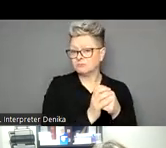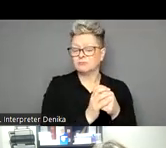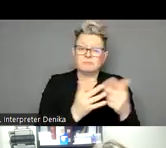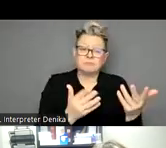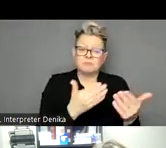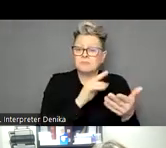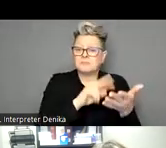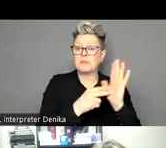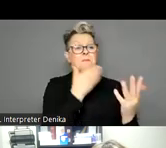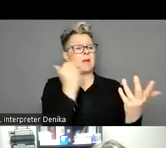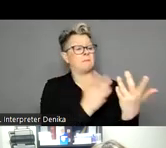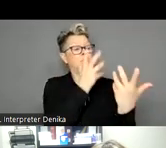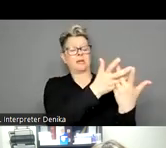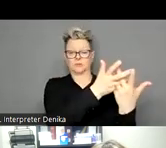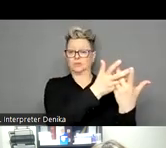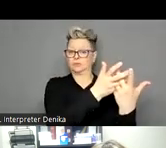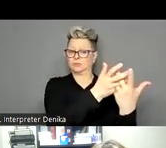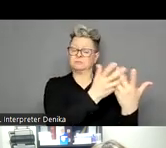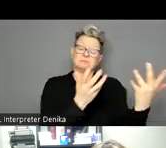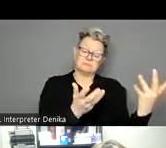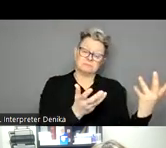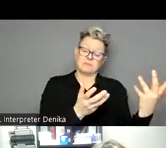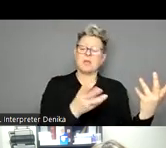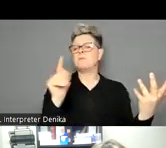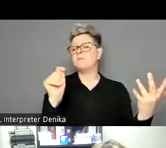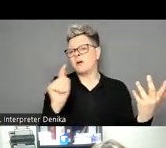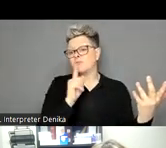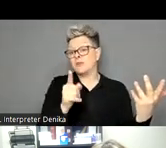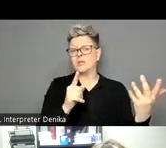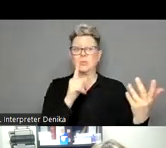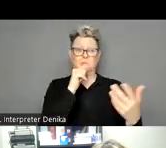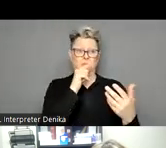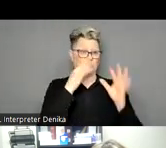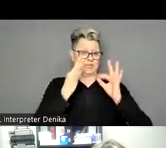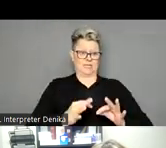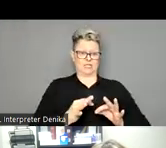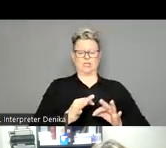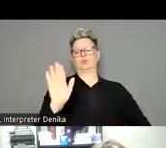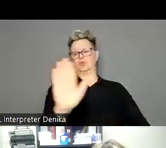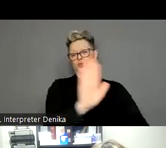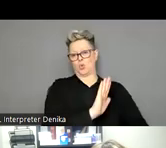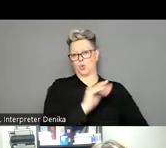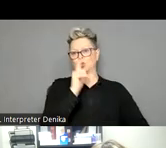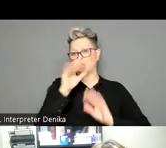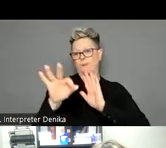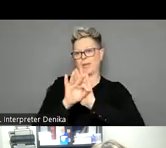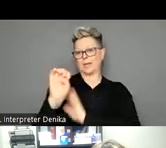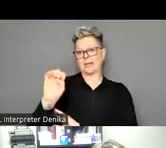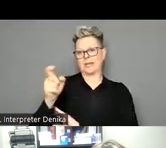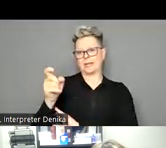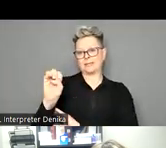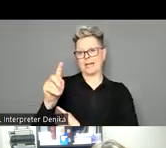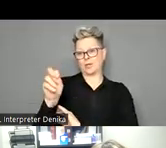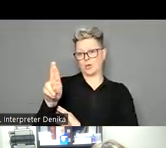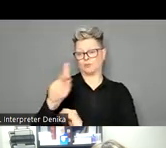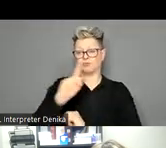administrative task. That might be something to consider, but ultimately the choice of executor is up to you. It's a big responsibility.